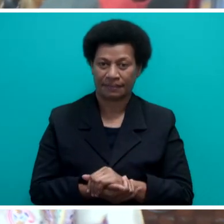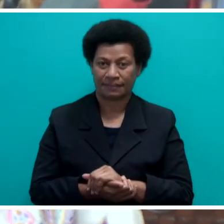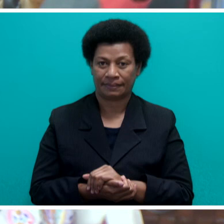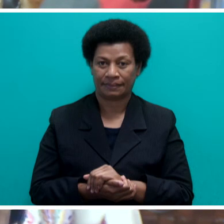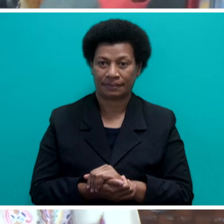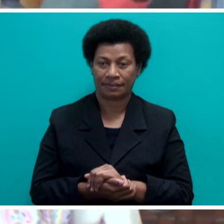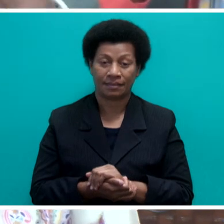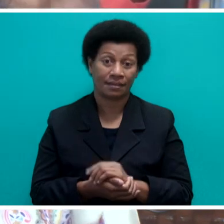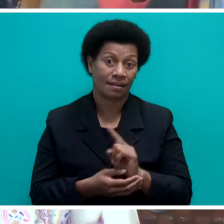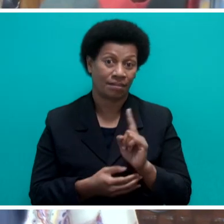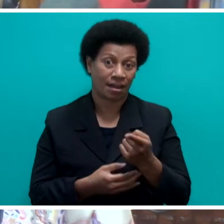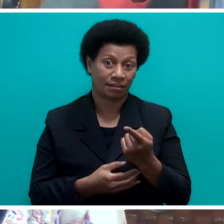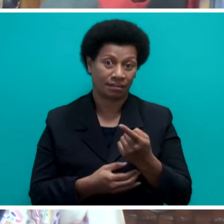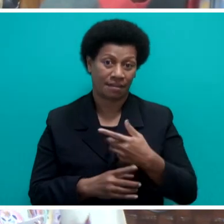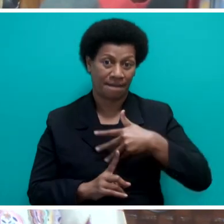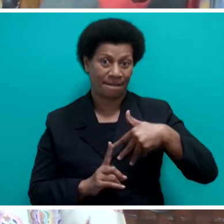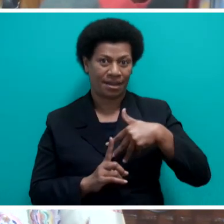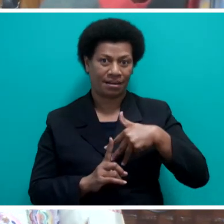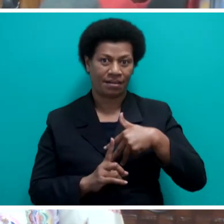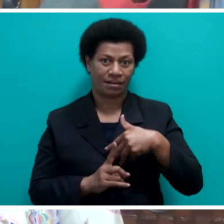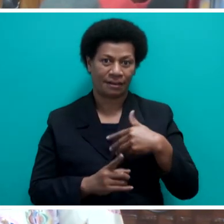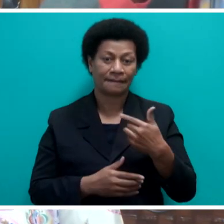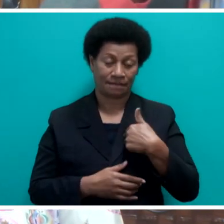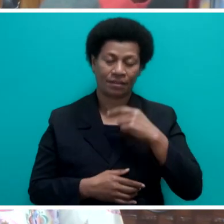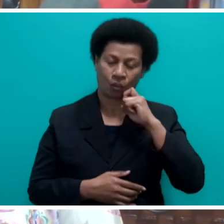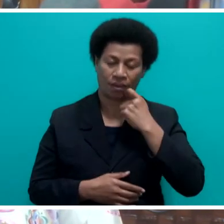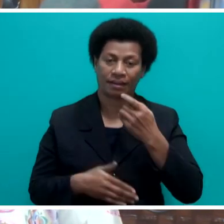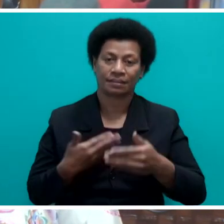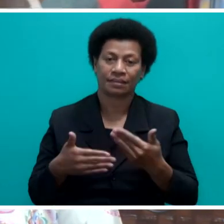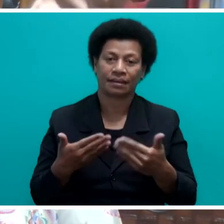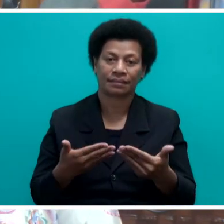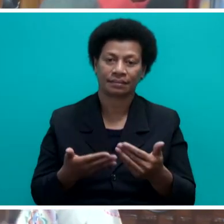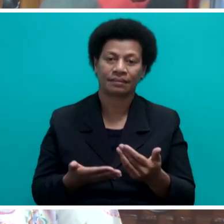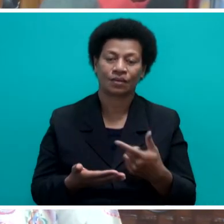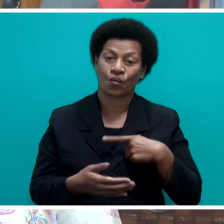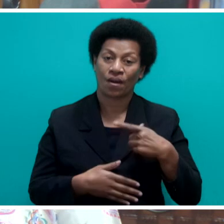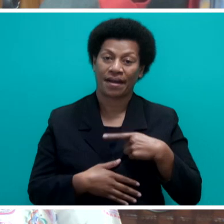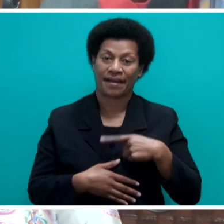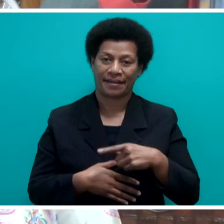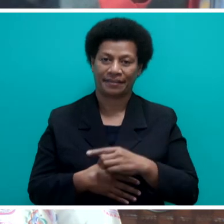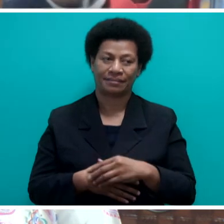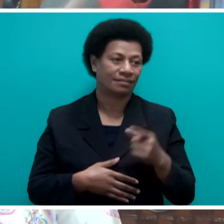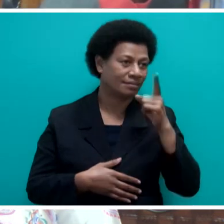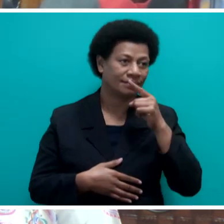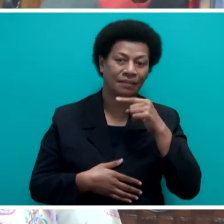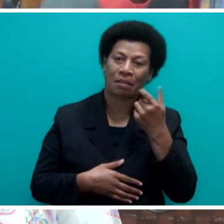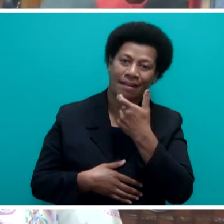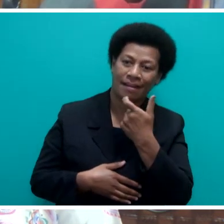intention, and I'll explain that why. I'll explain that why, but I